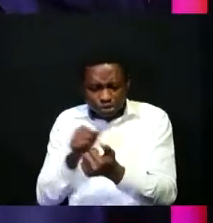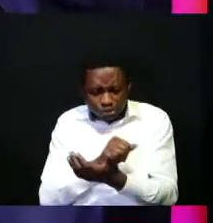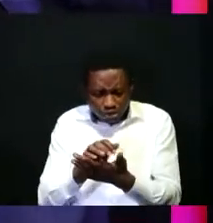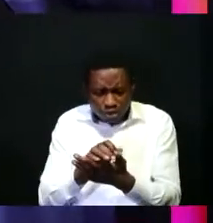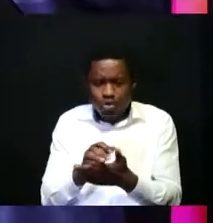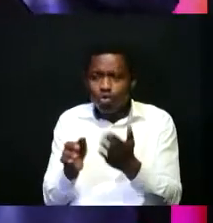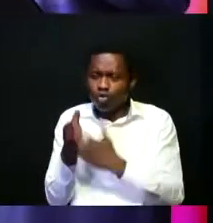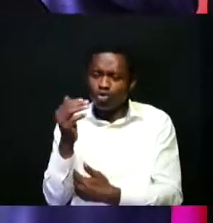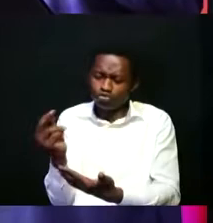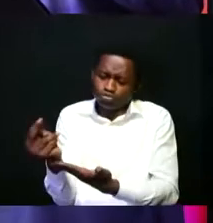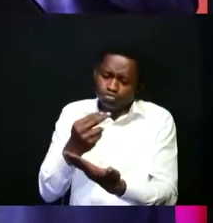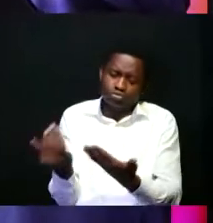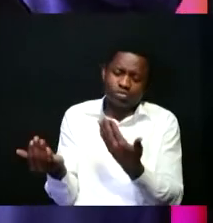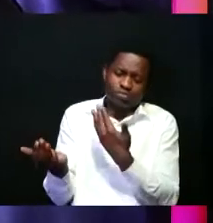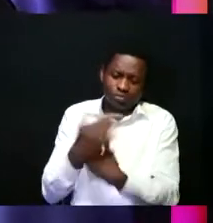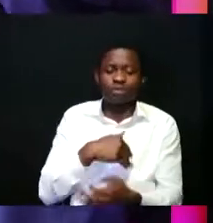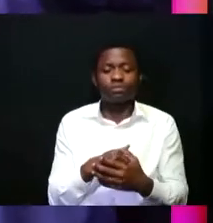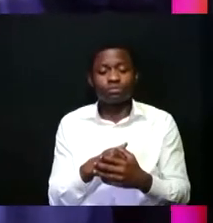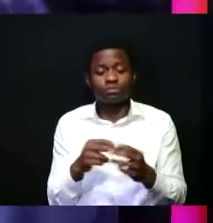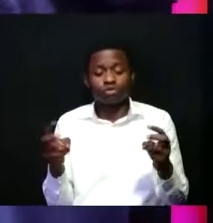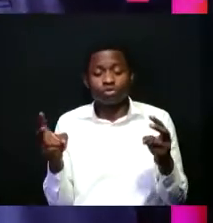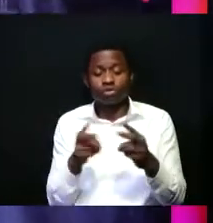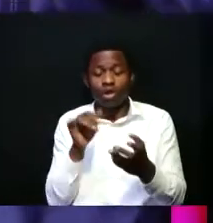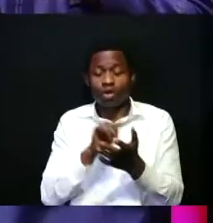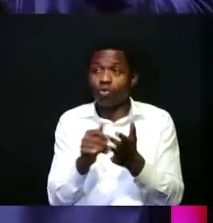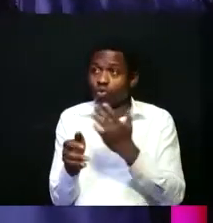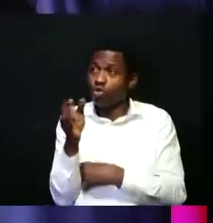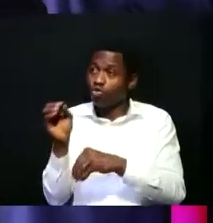that God will restore love in marriages,